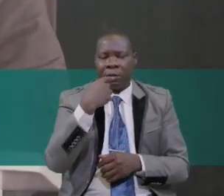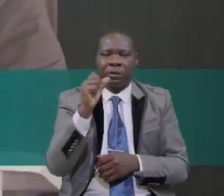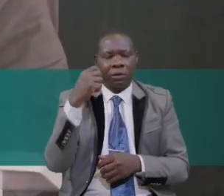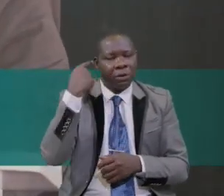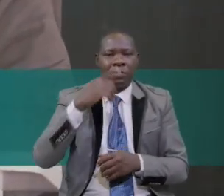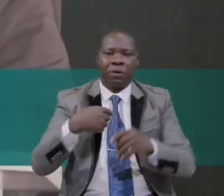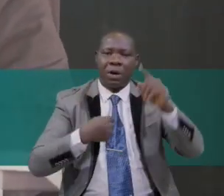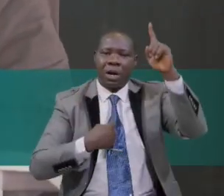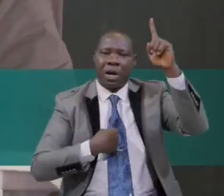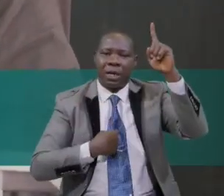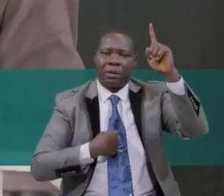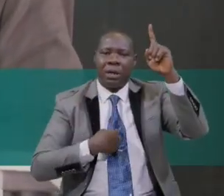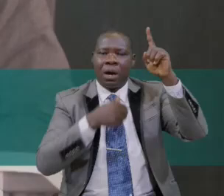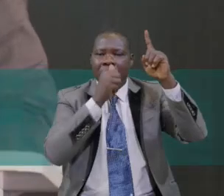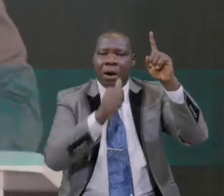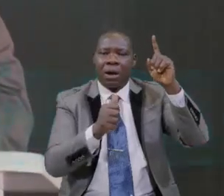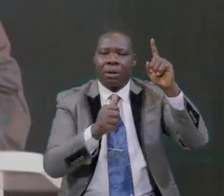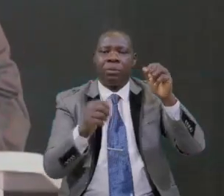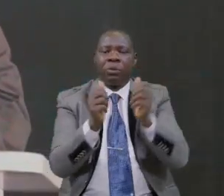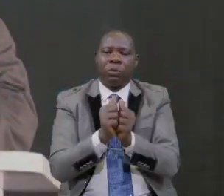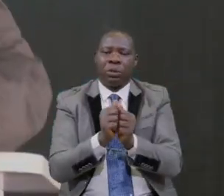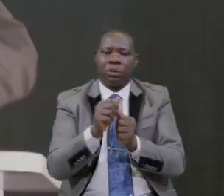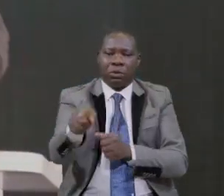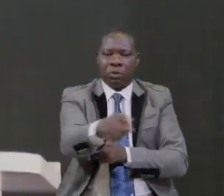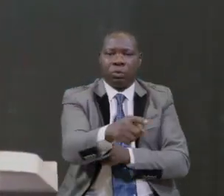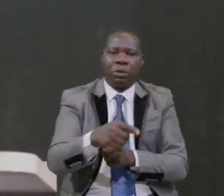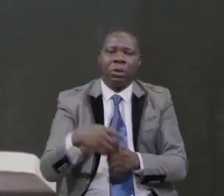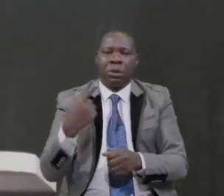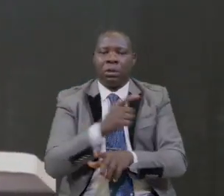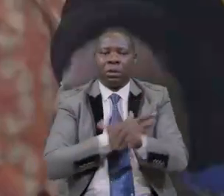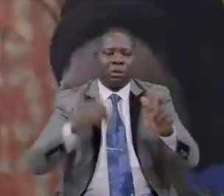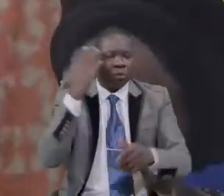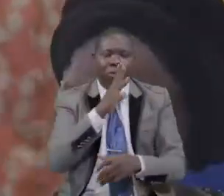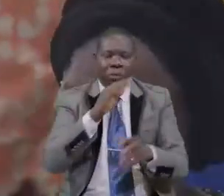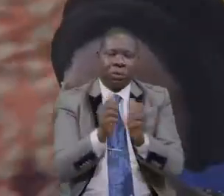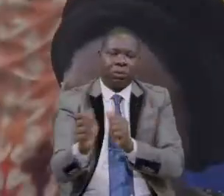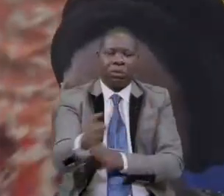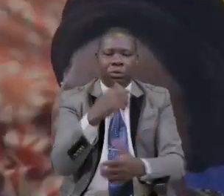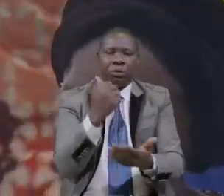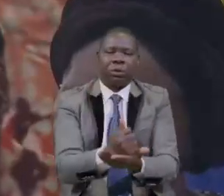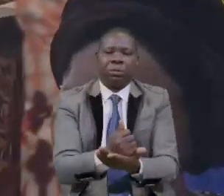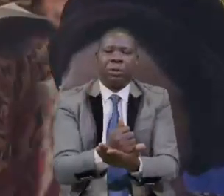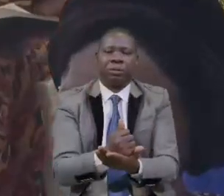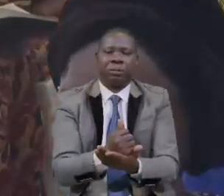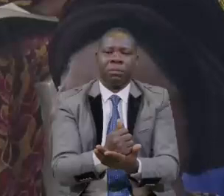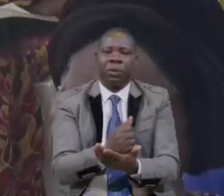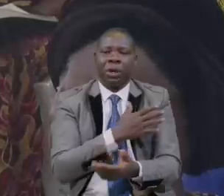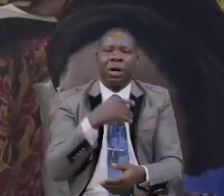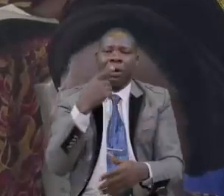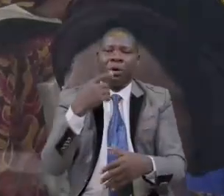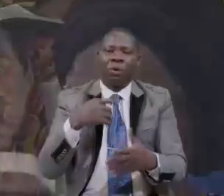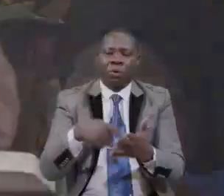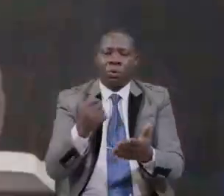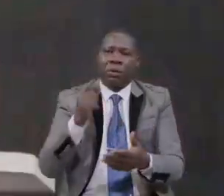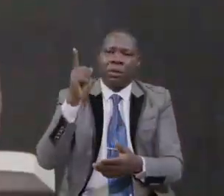am with thee. The Lord will be with you. Amen. And once he says, I'm with